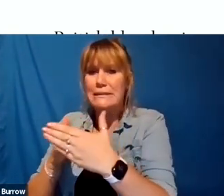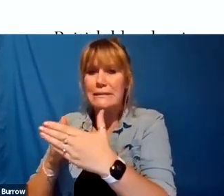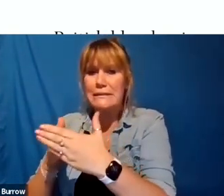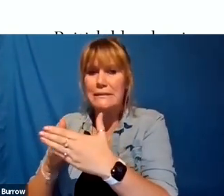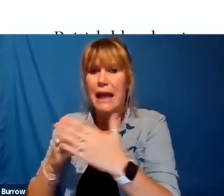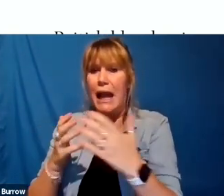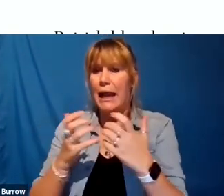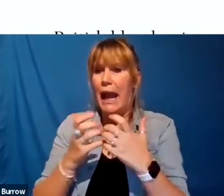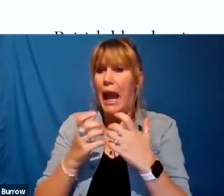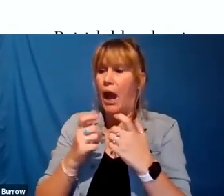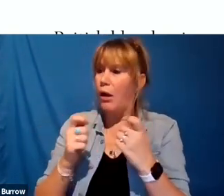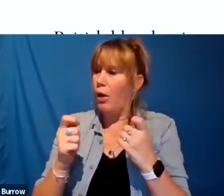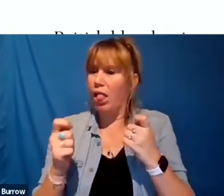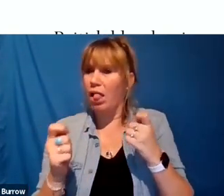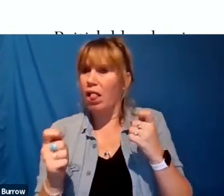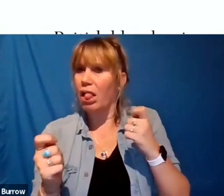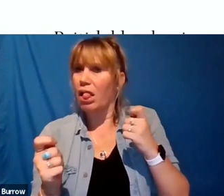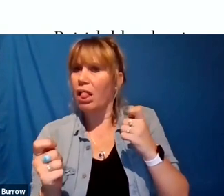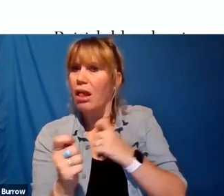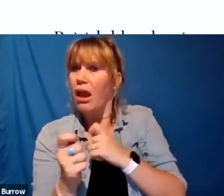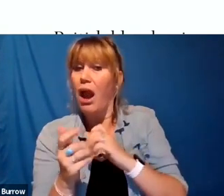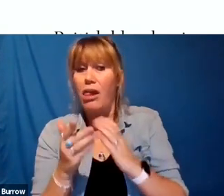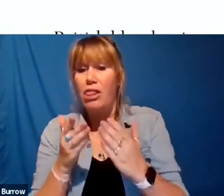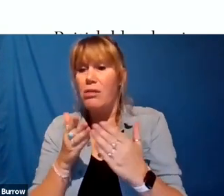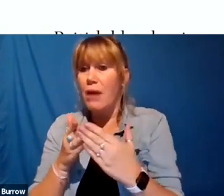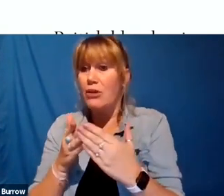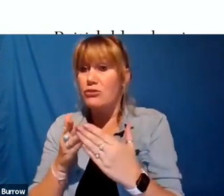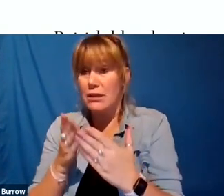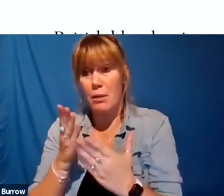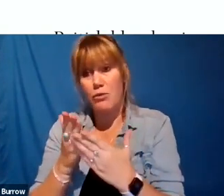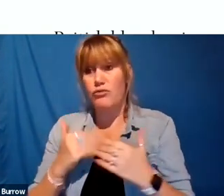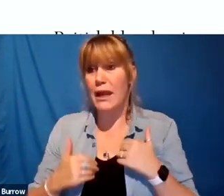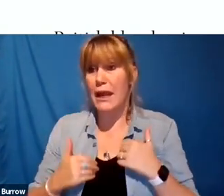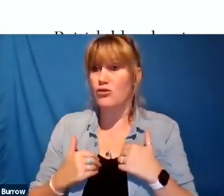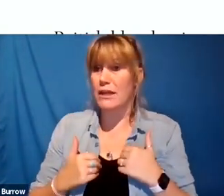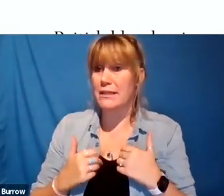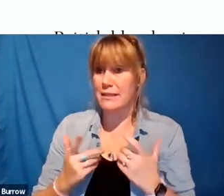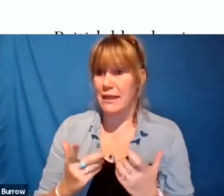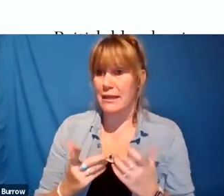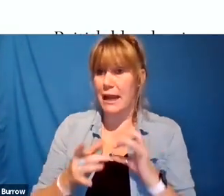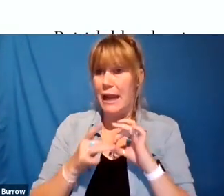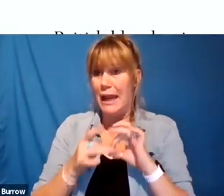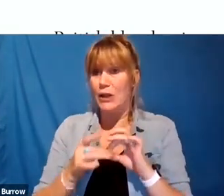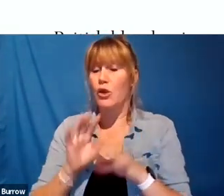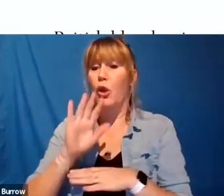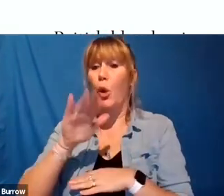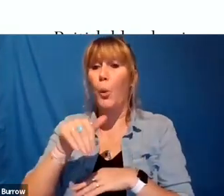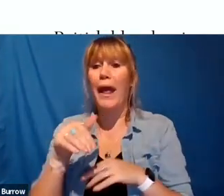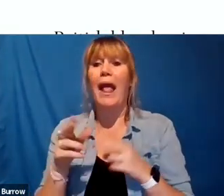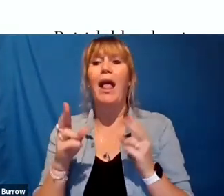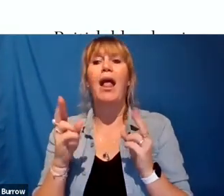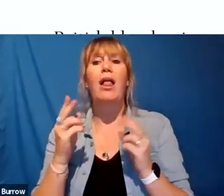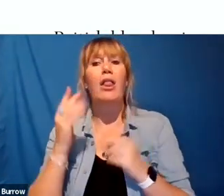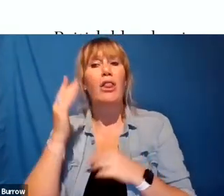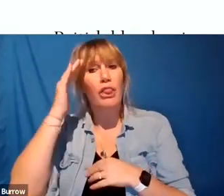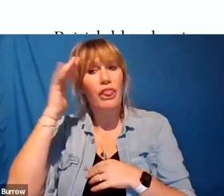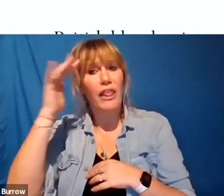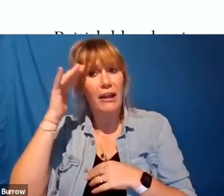transcending boundaries and transgressing have been something I've been really interested in terms of the queer theory I've been reading and